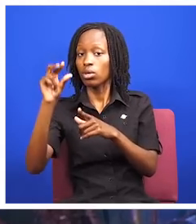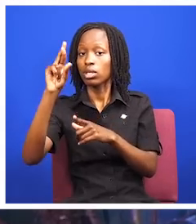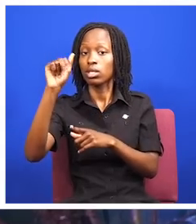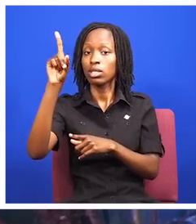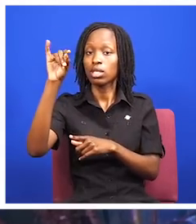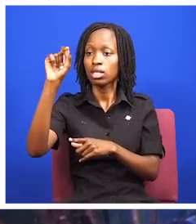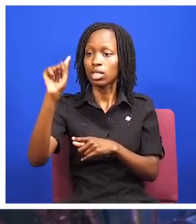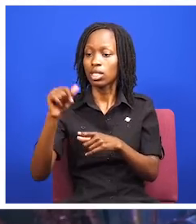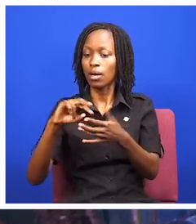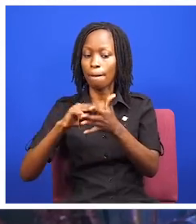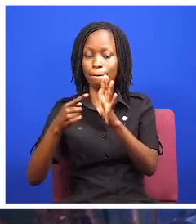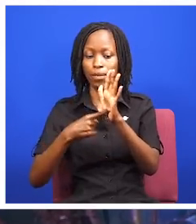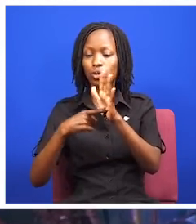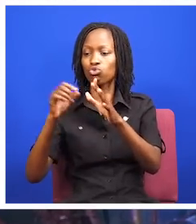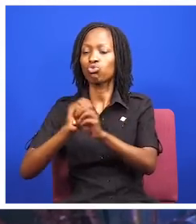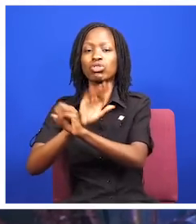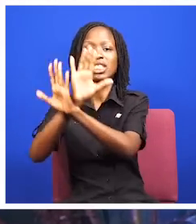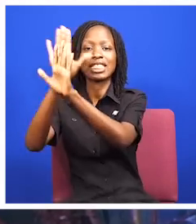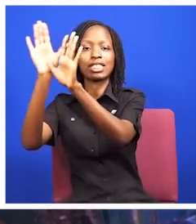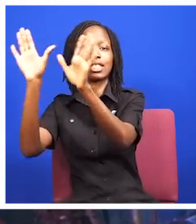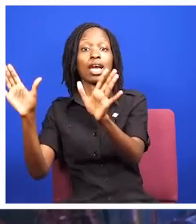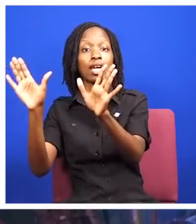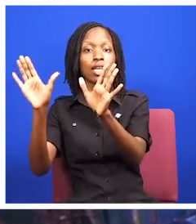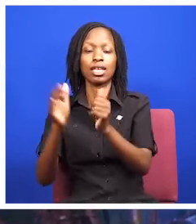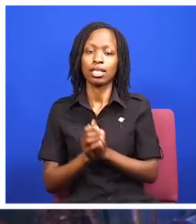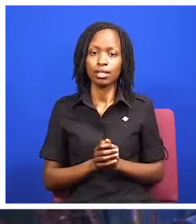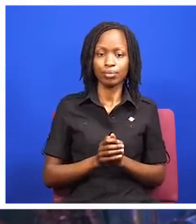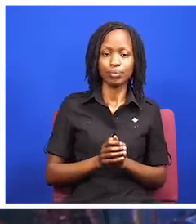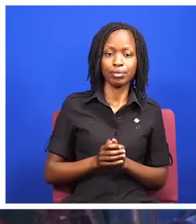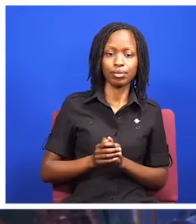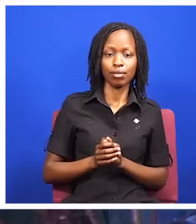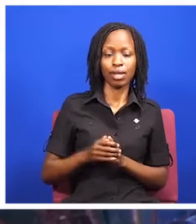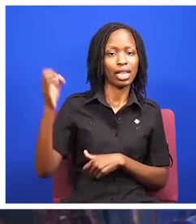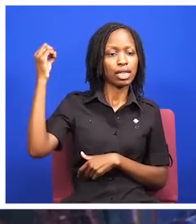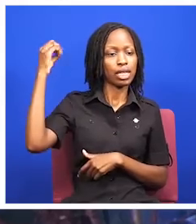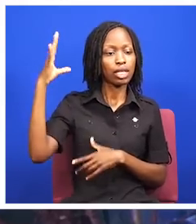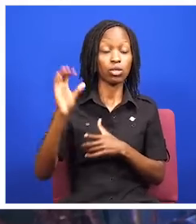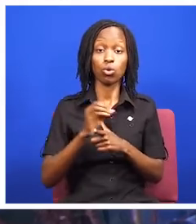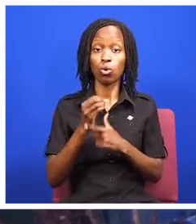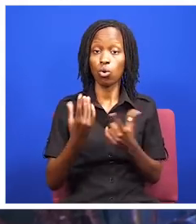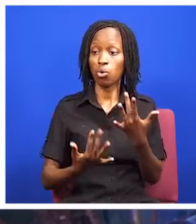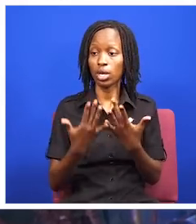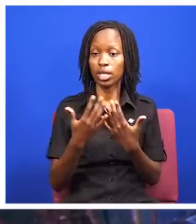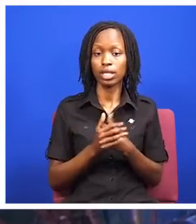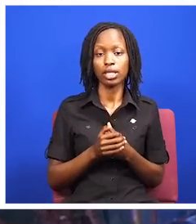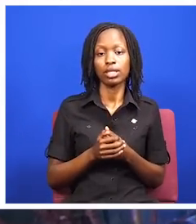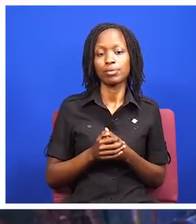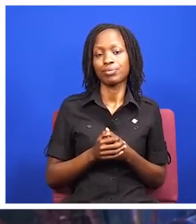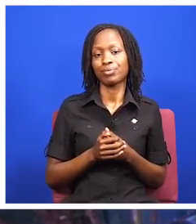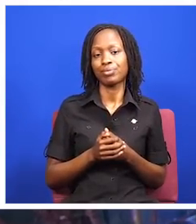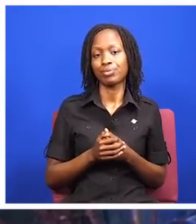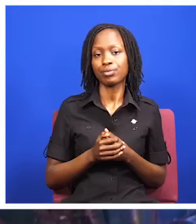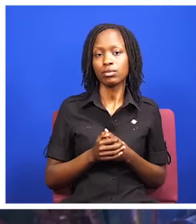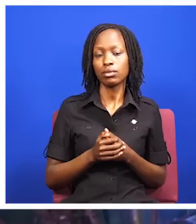simply means to emit energy, especially light or heat, in form of